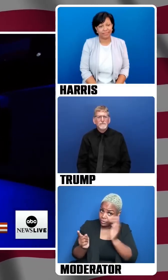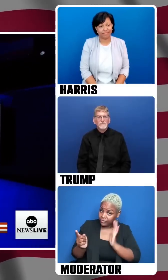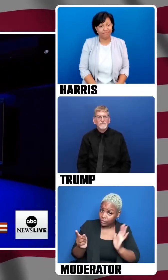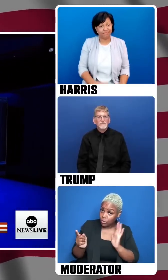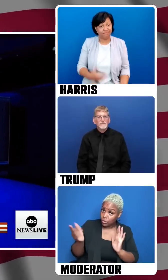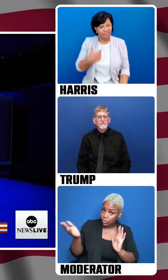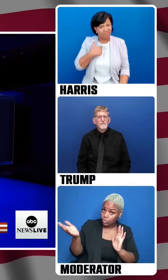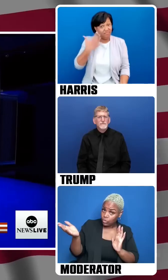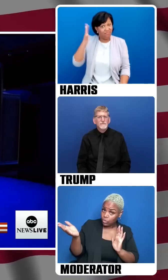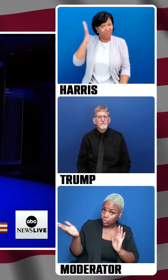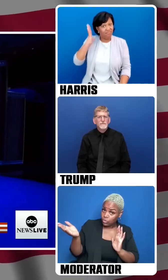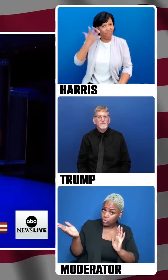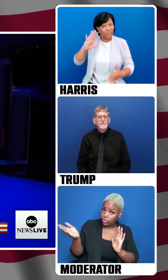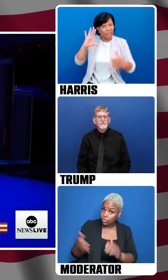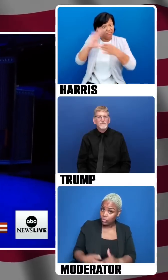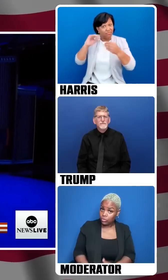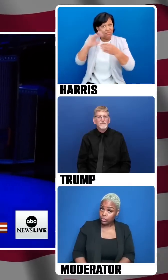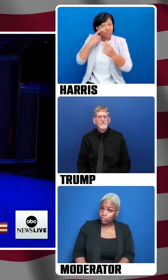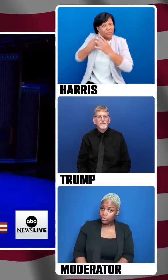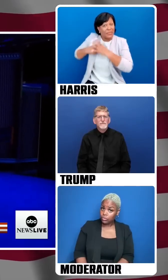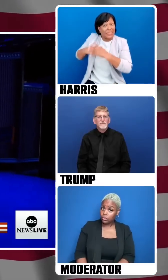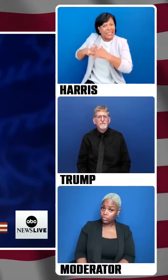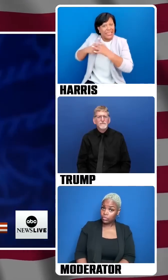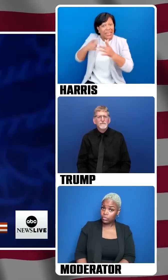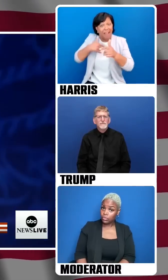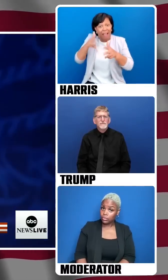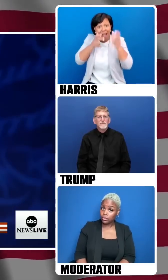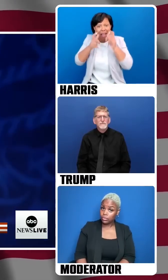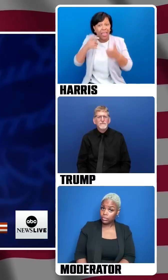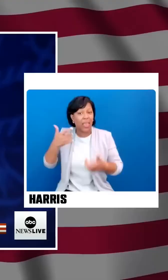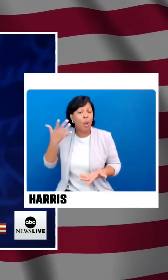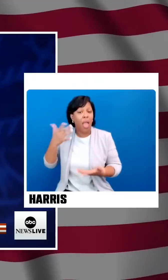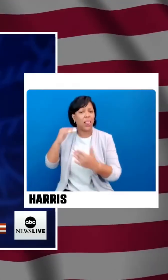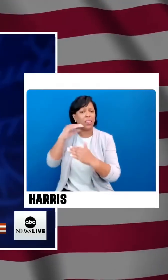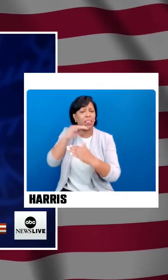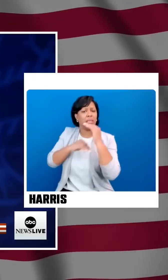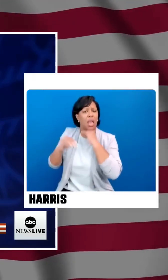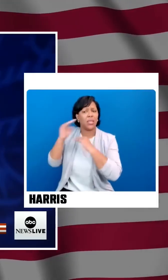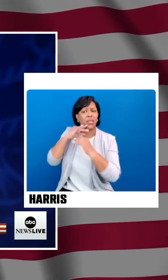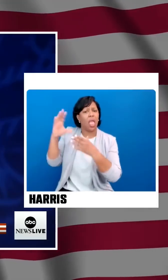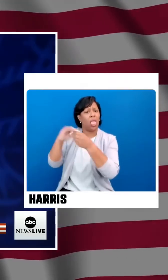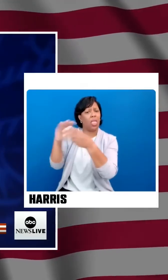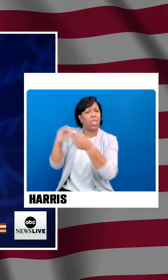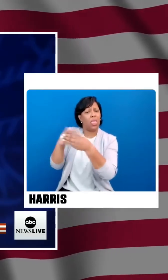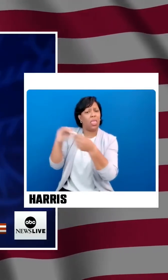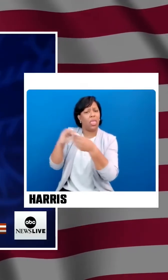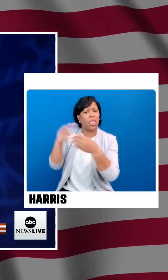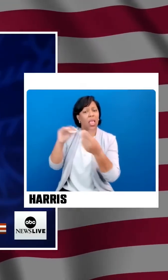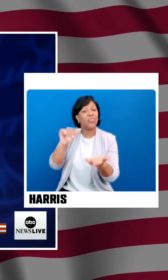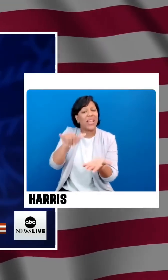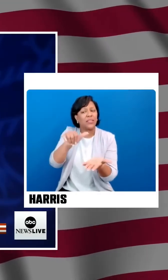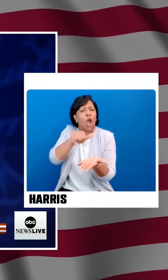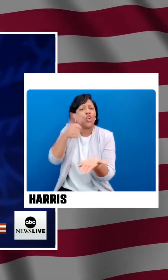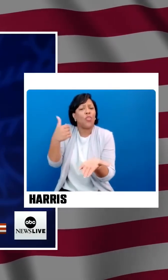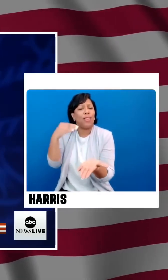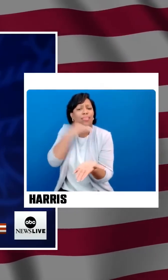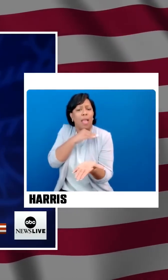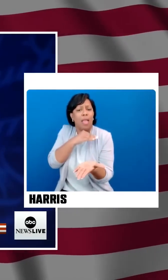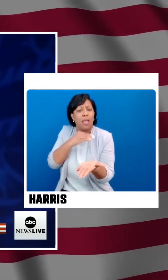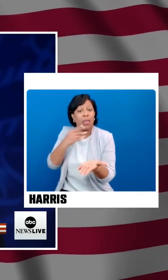lies coming from this fellow. And that is another one. When I went to meet with President Zelensky, I've now met with him over 5